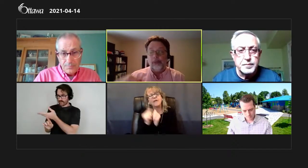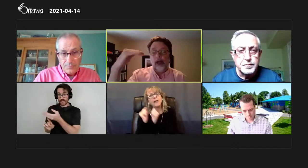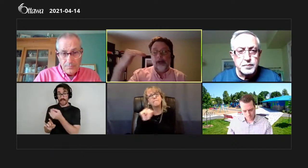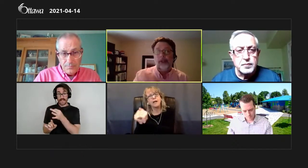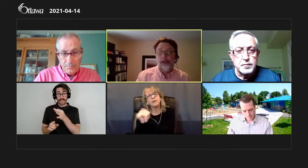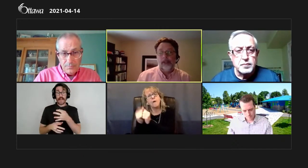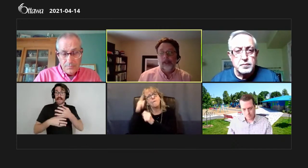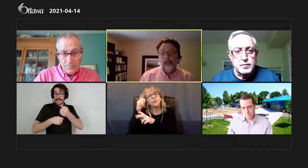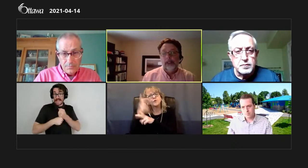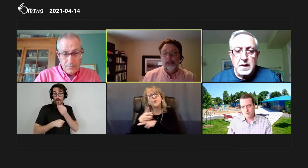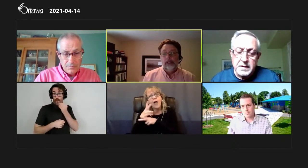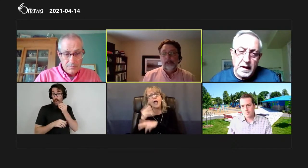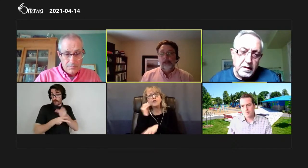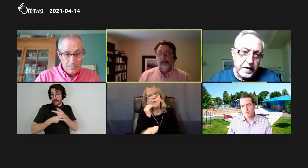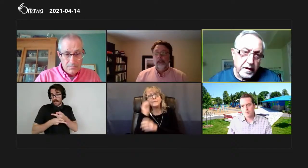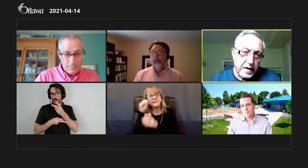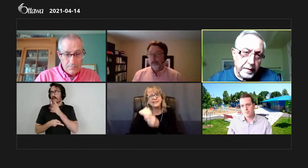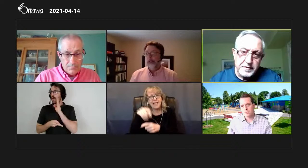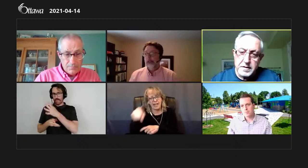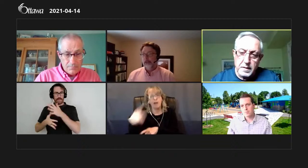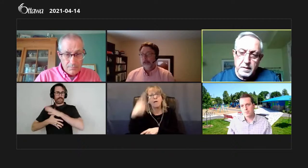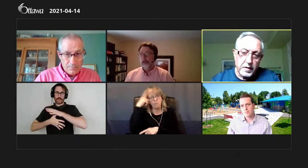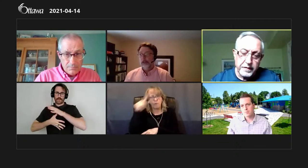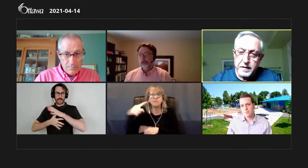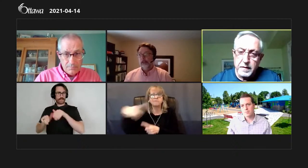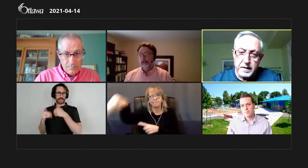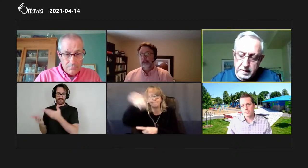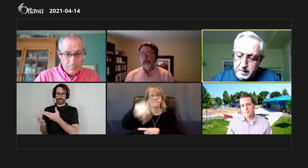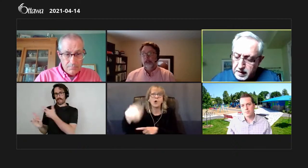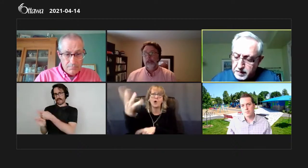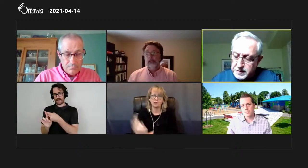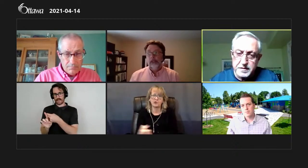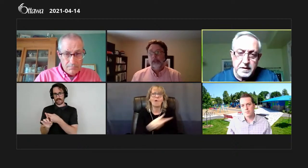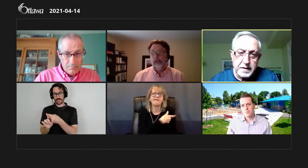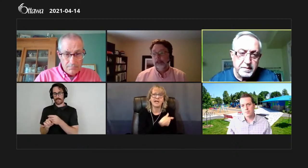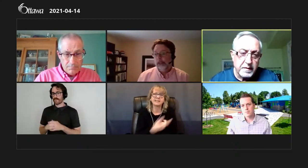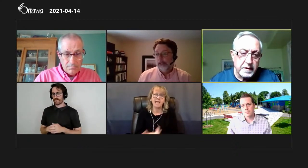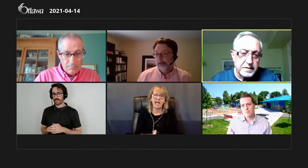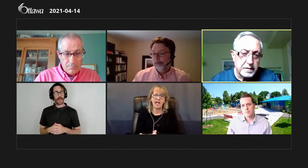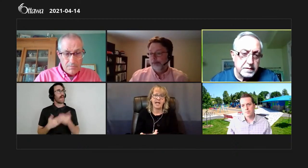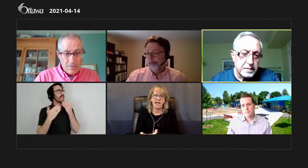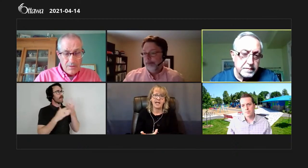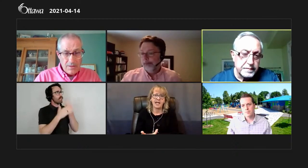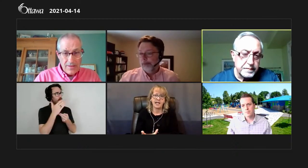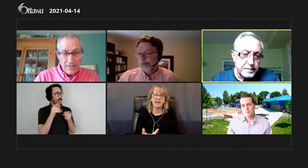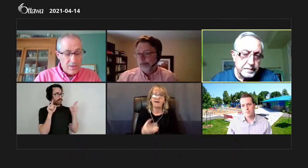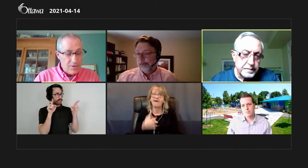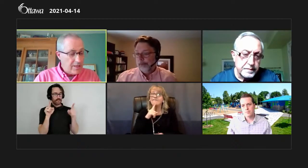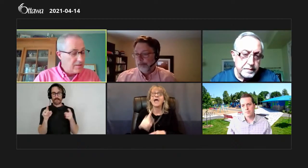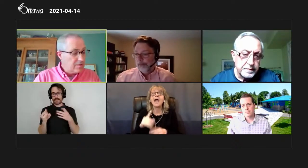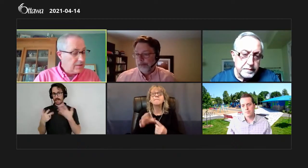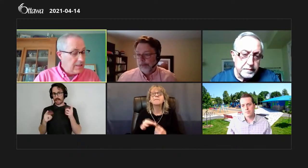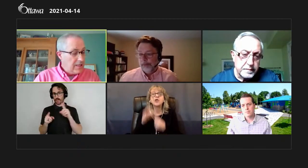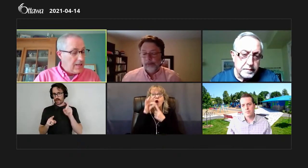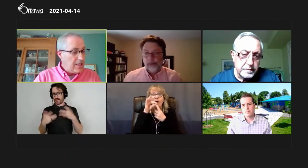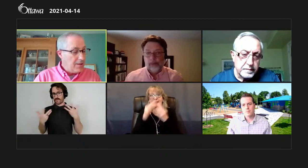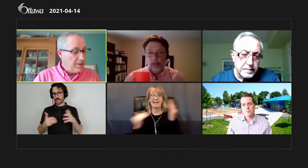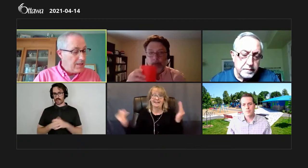they're prioritized. Thank you very much, both of you. And thank you, Mr. Chair. That's my question. Thank you,